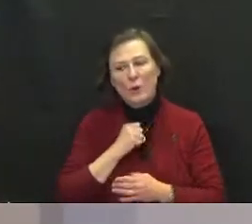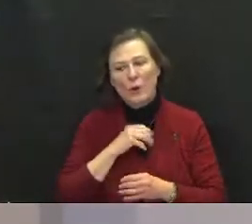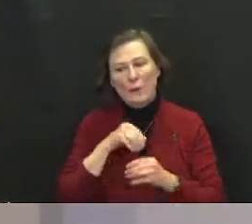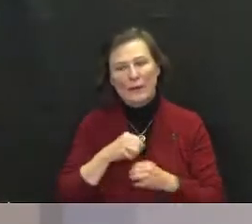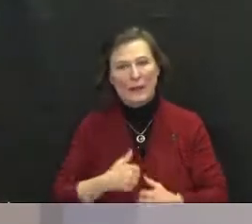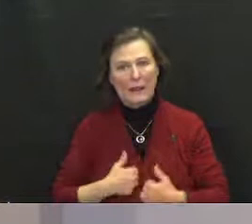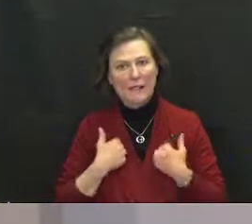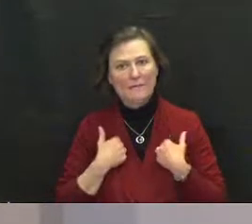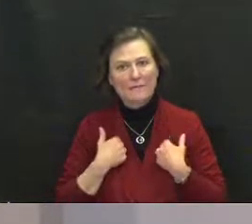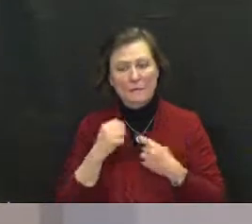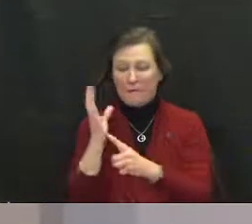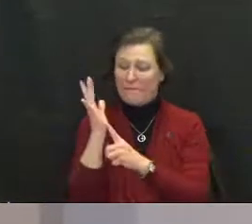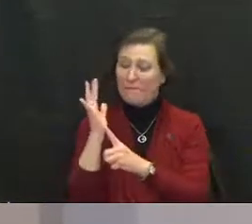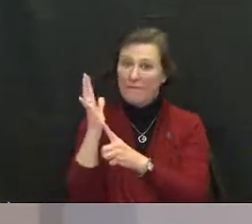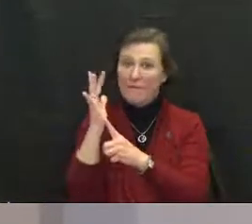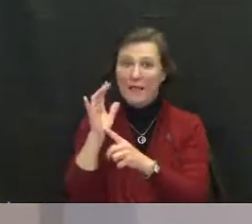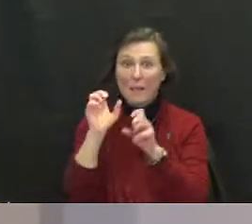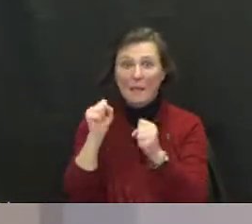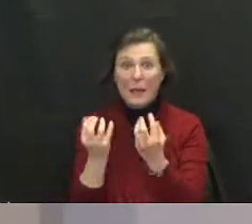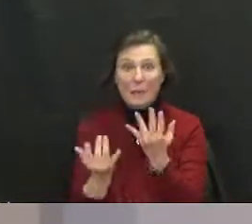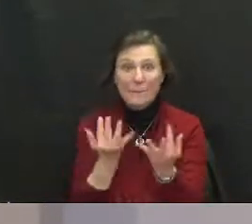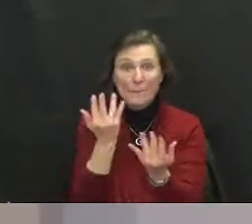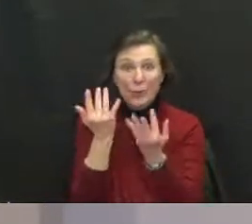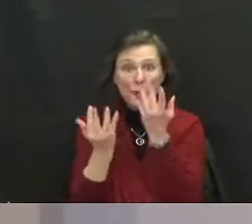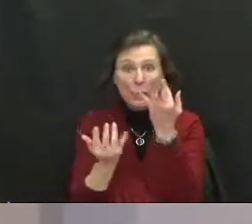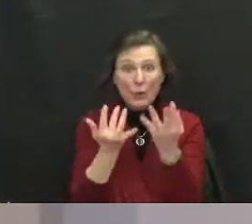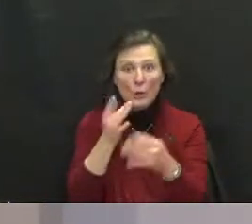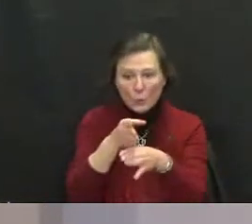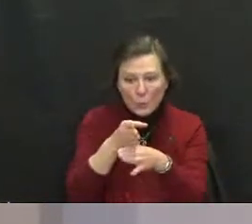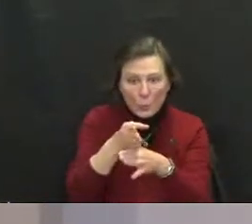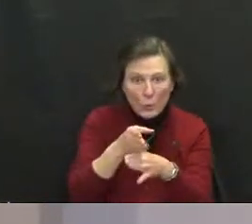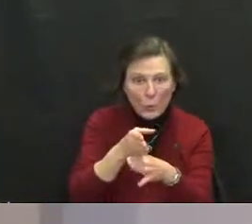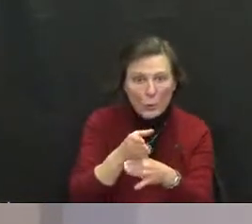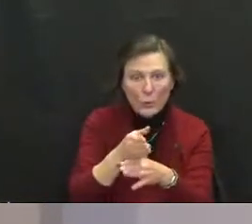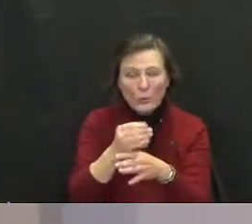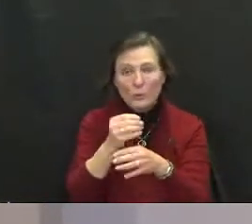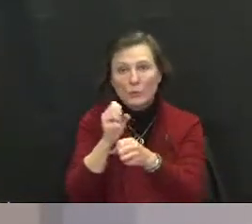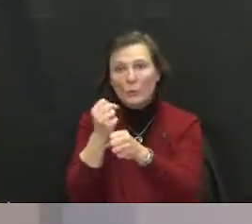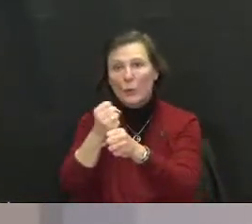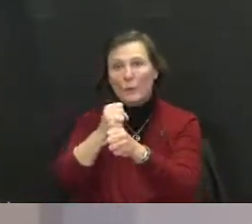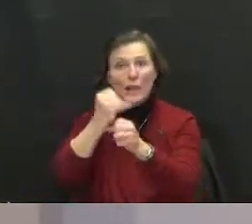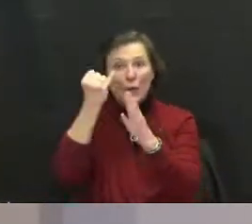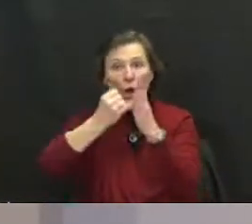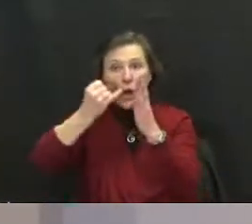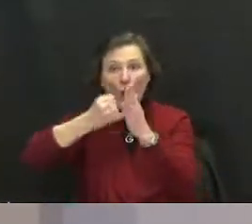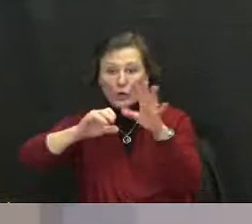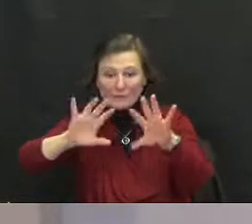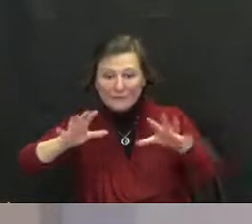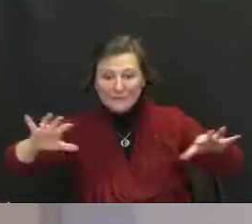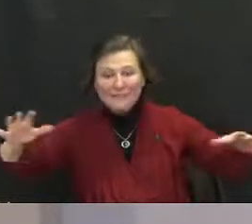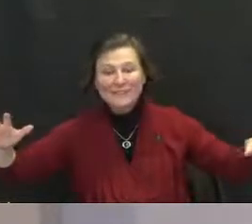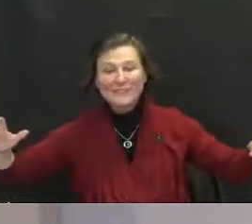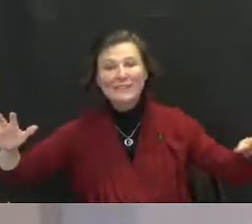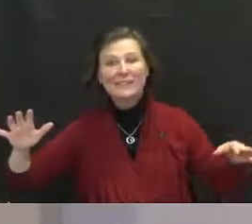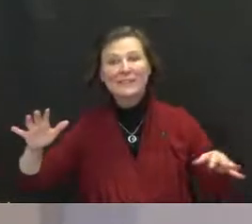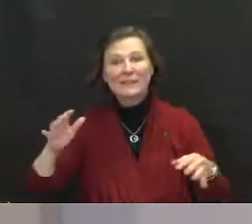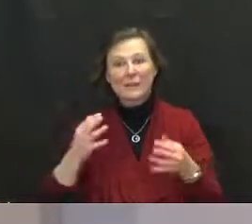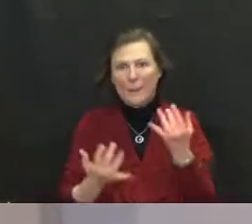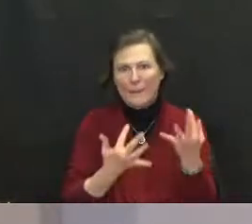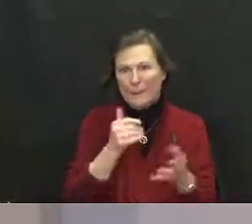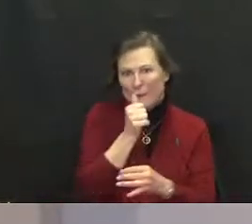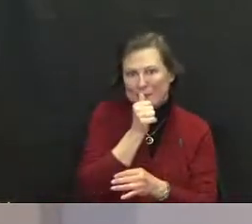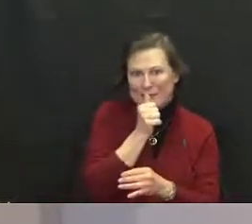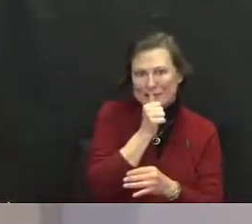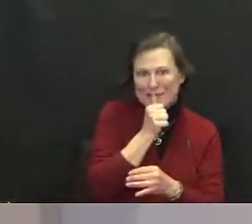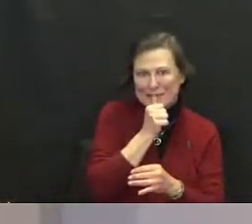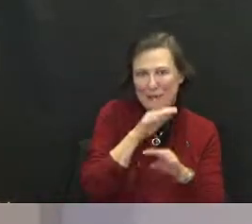The flame of a candle can burn wood into charcoal to create art, burn secrets on paper written late